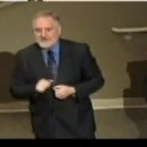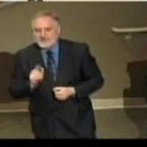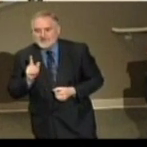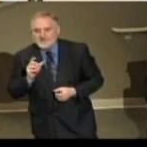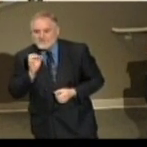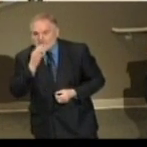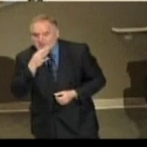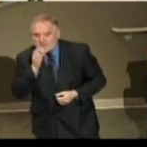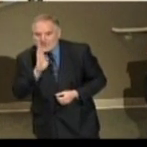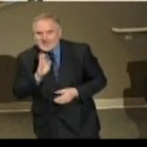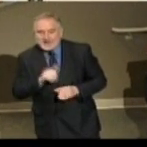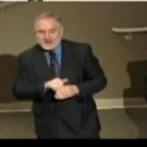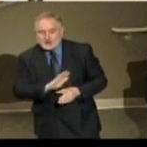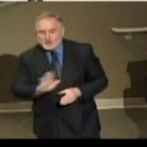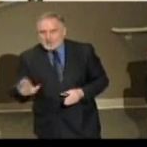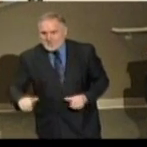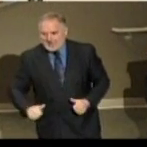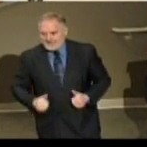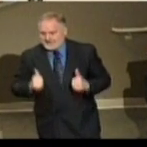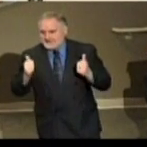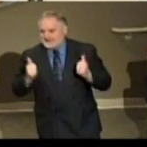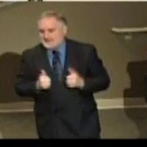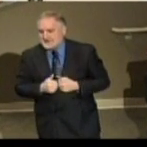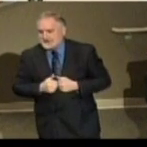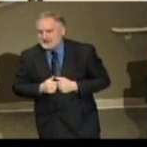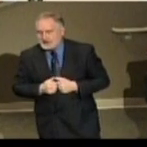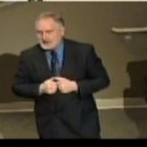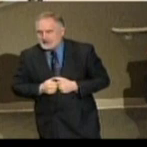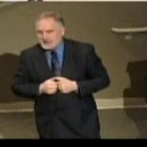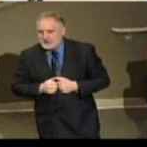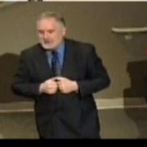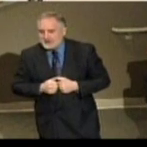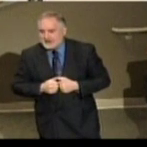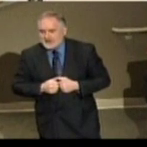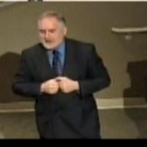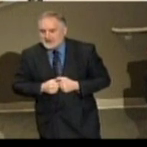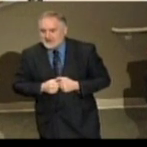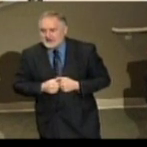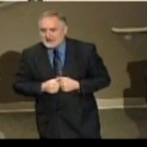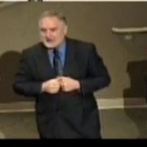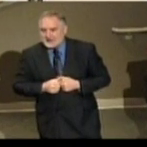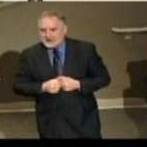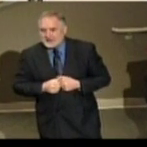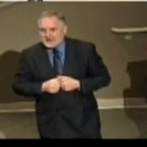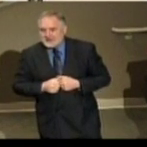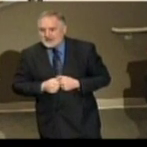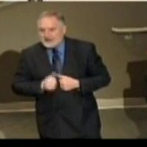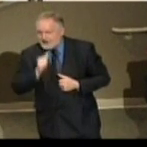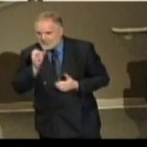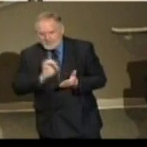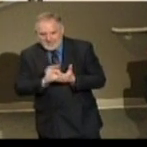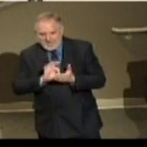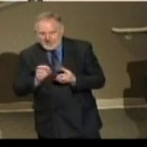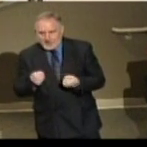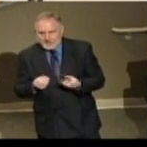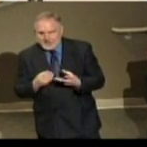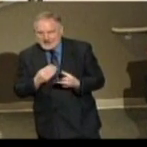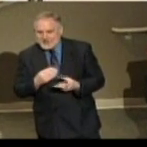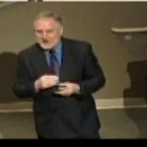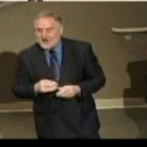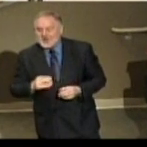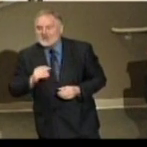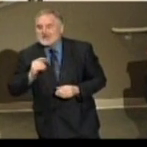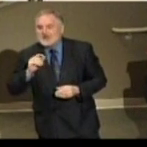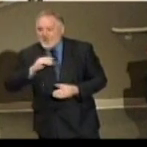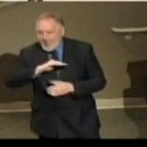fruits will be in your life. You don't say, well, I'm good at two of them, I'm good at three of them. No, no, no.